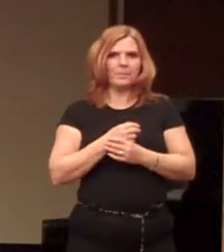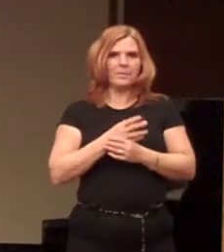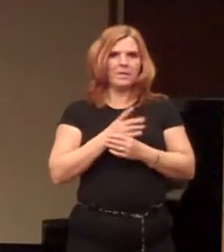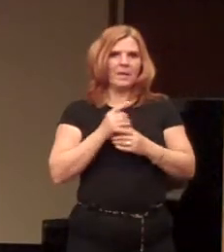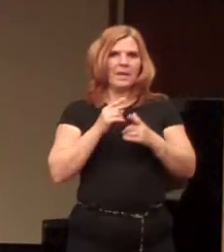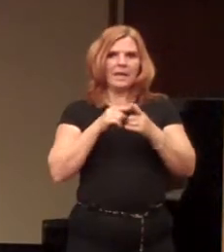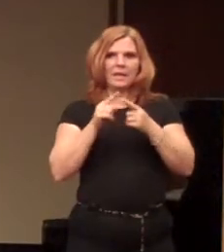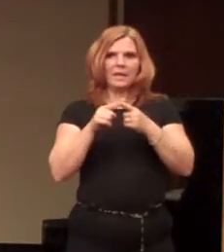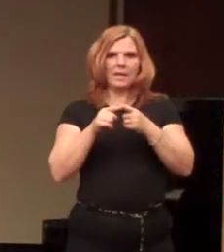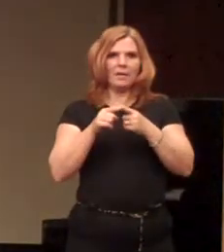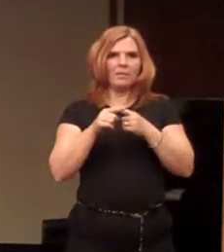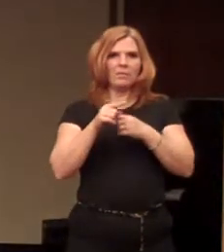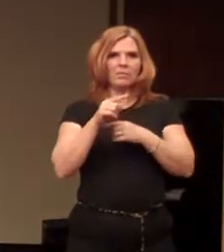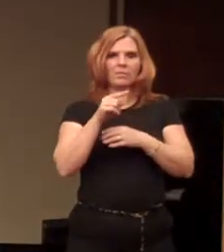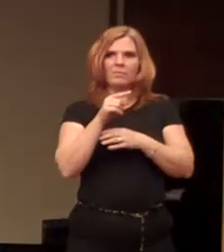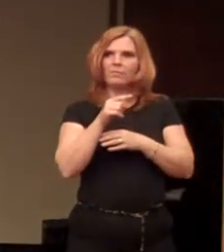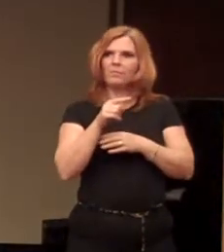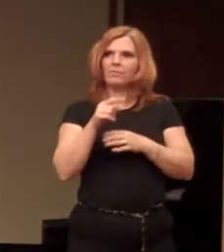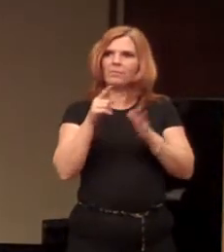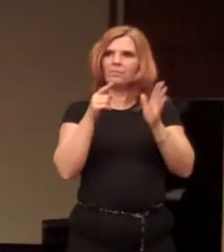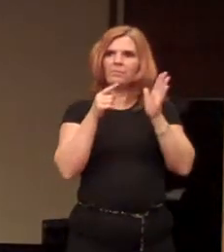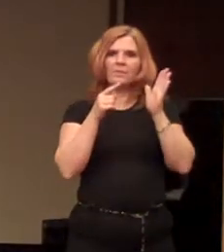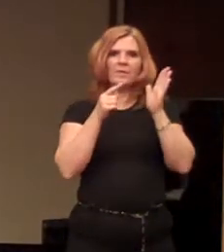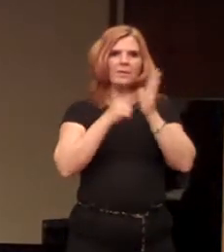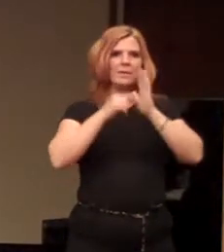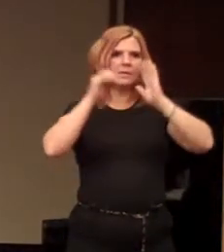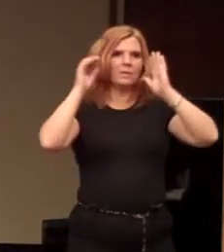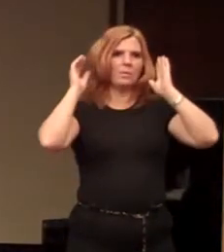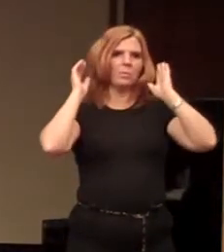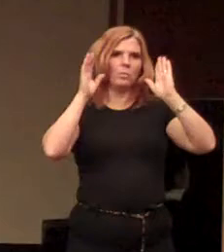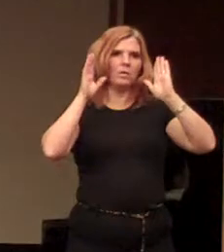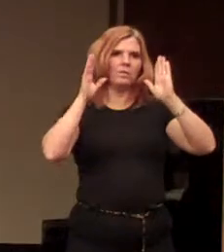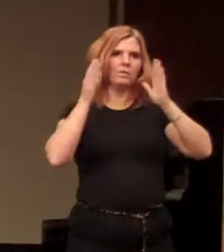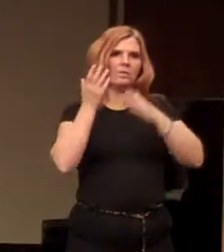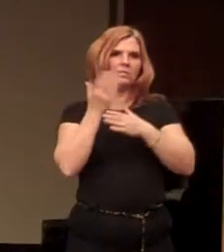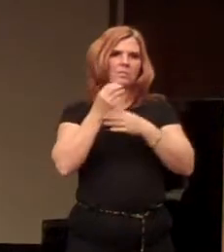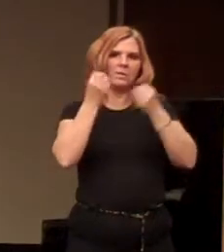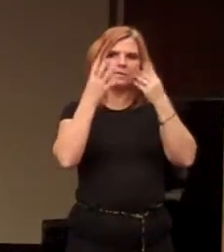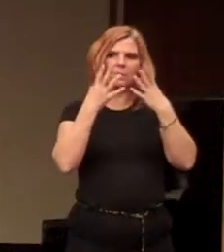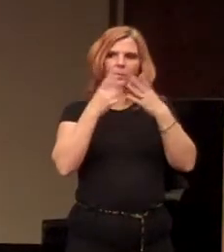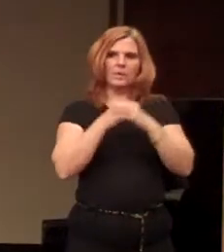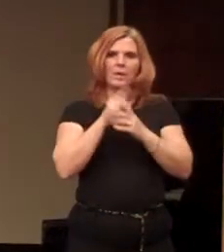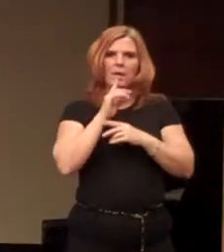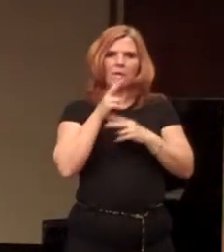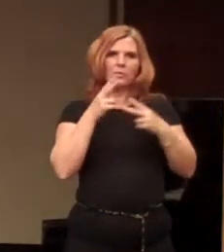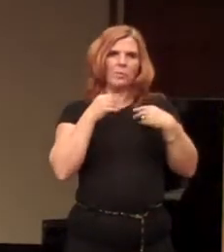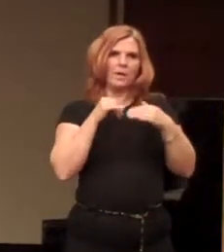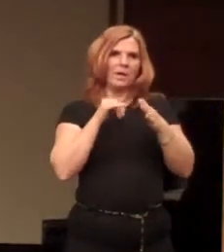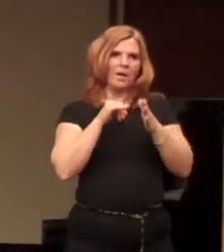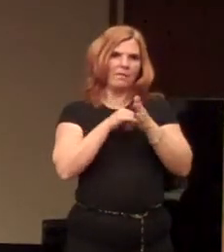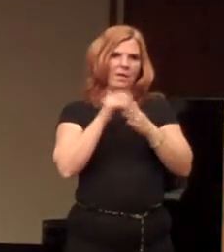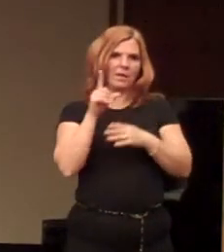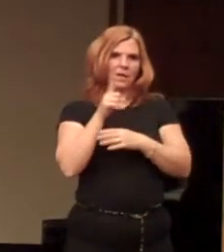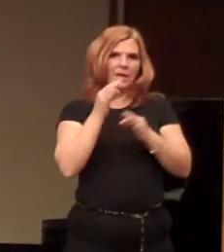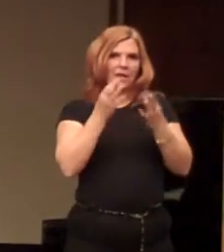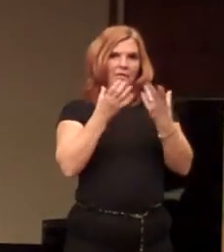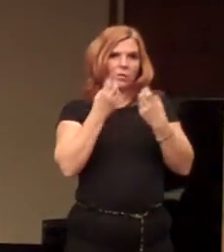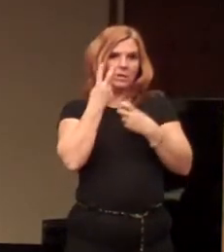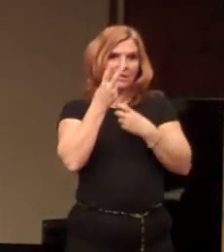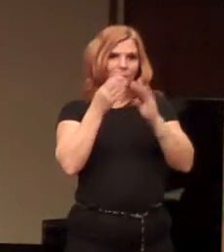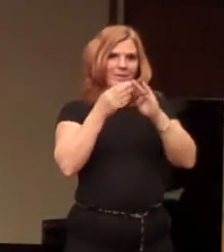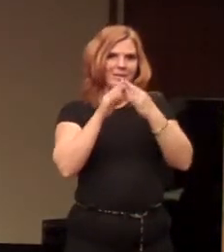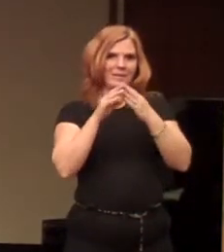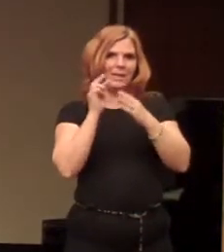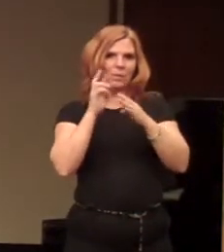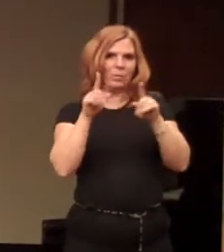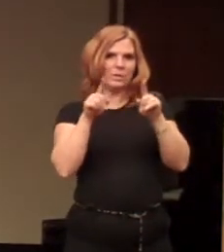And there was the Frank Huffman garden. This is a wonderful source. I'm sure we have them here in the library. If you want to see what this town